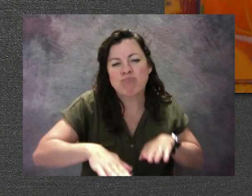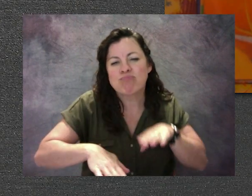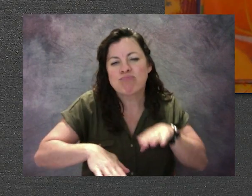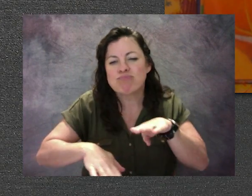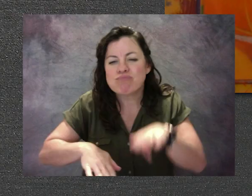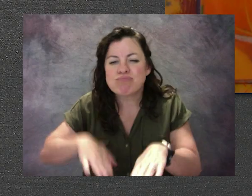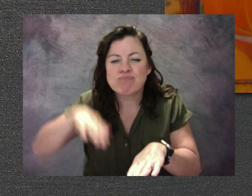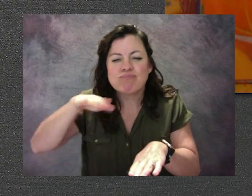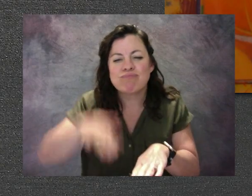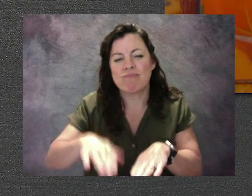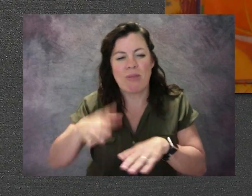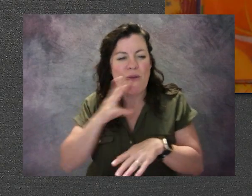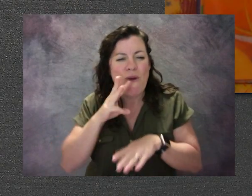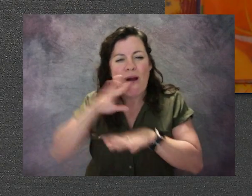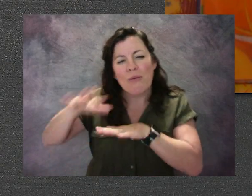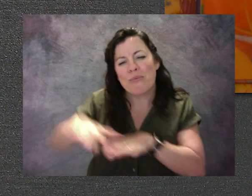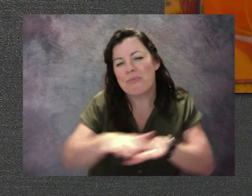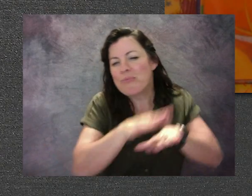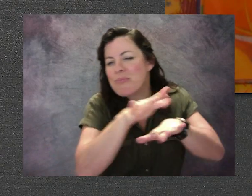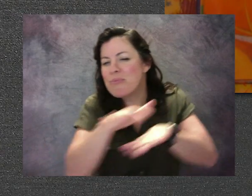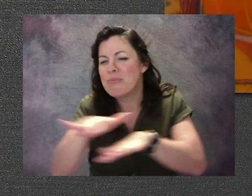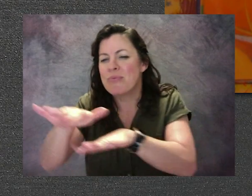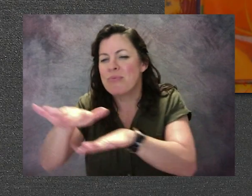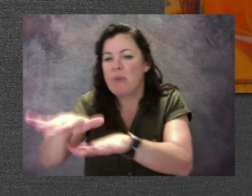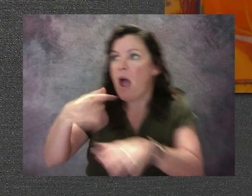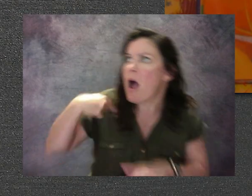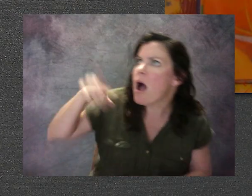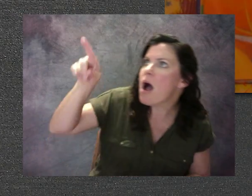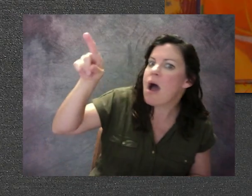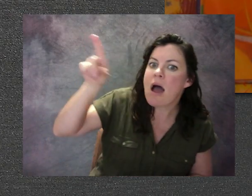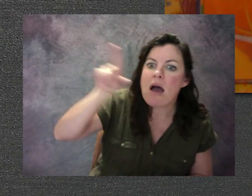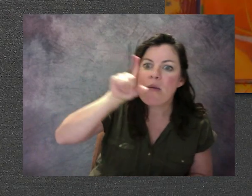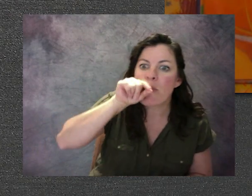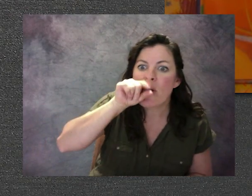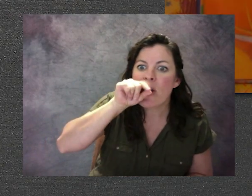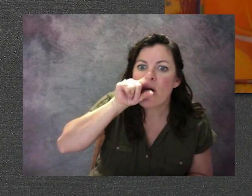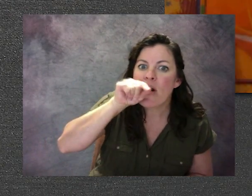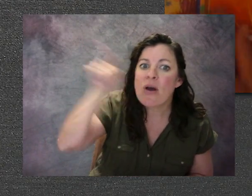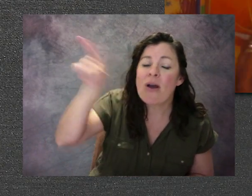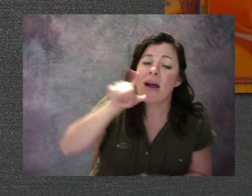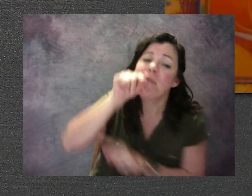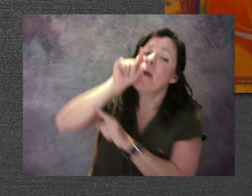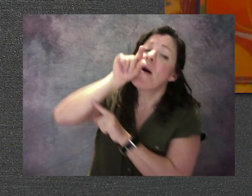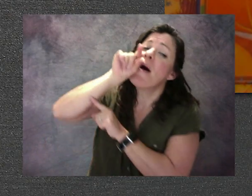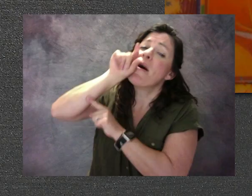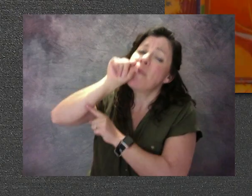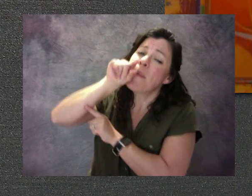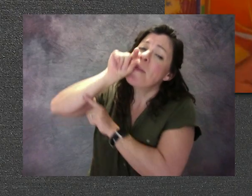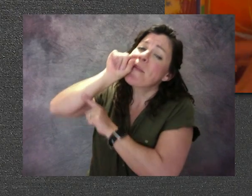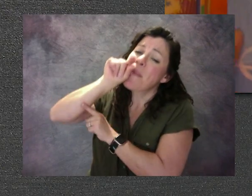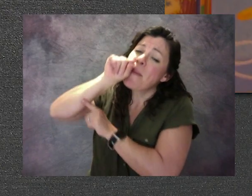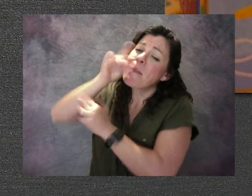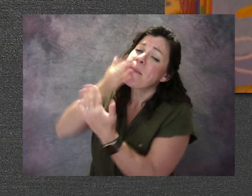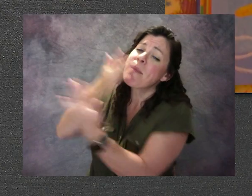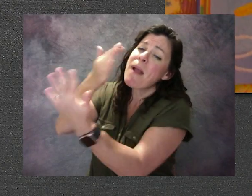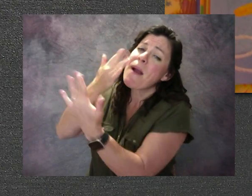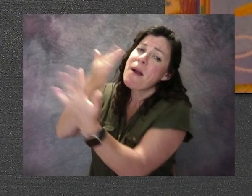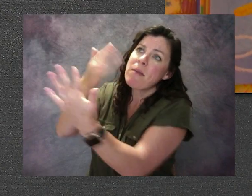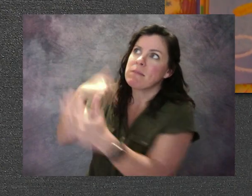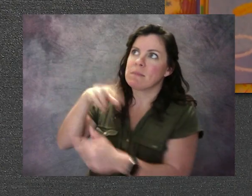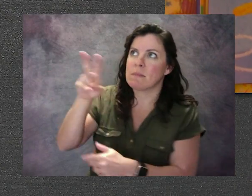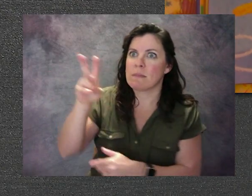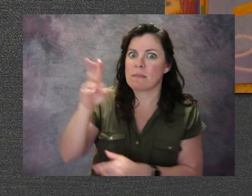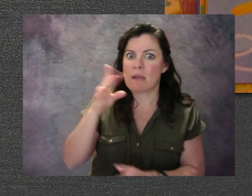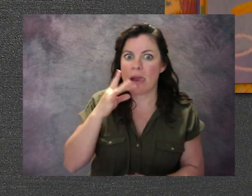in the treetop, you. How beautifully you sang. How deliciously beautiful.